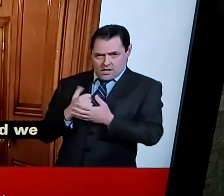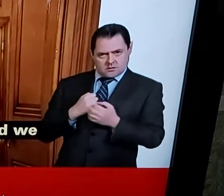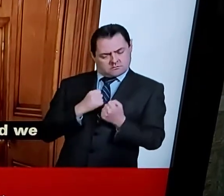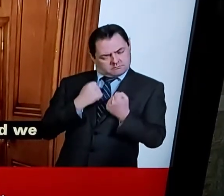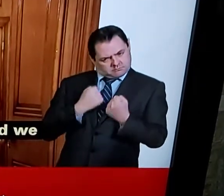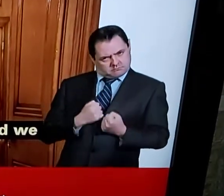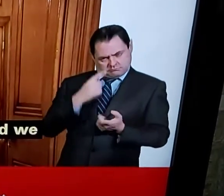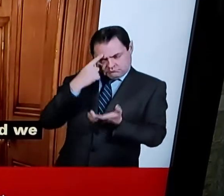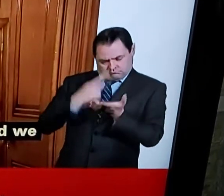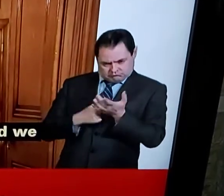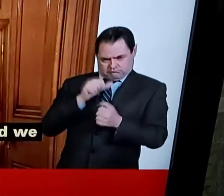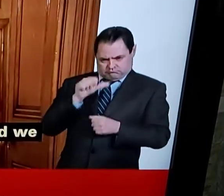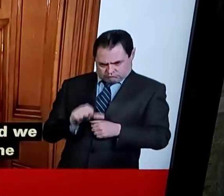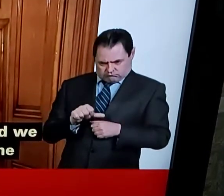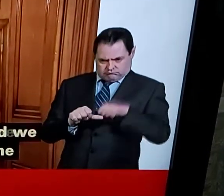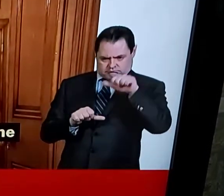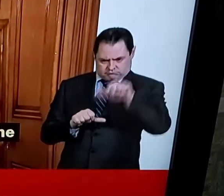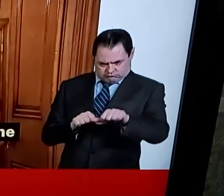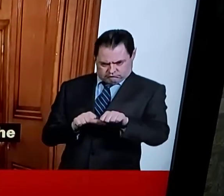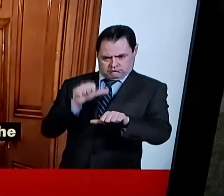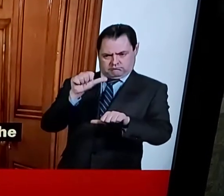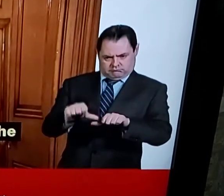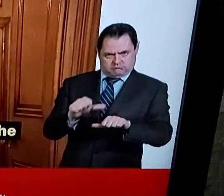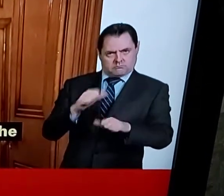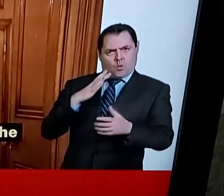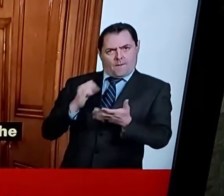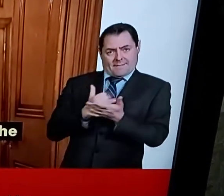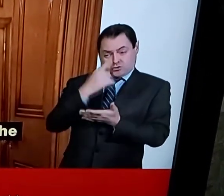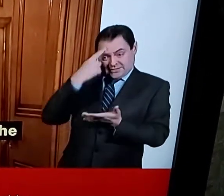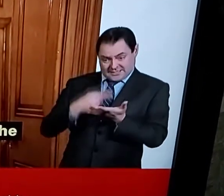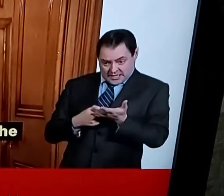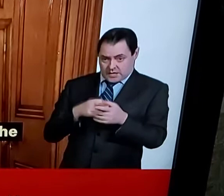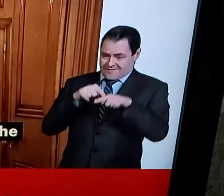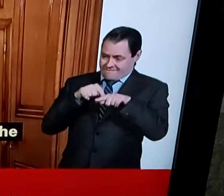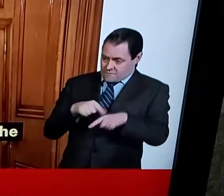we take the right steps at the right moment in time.